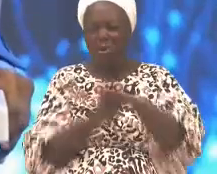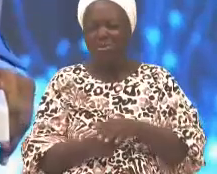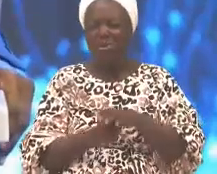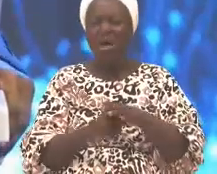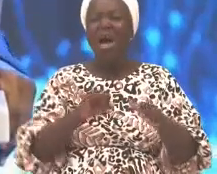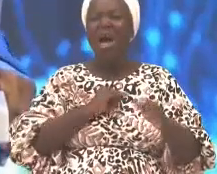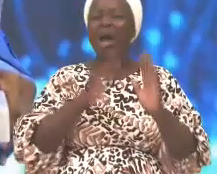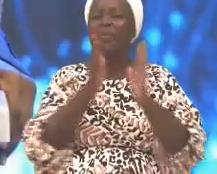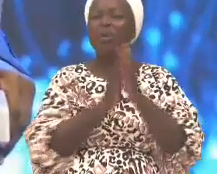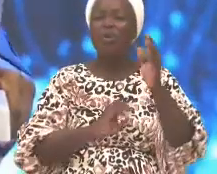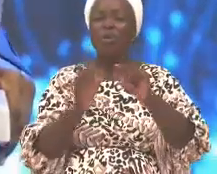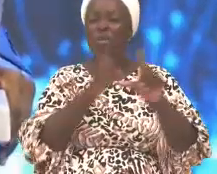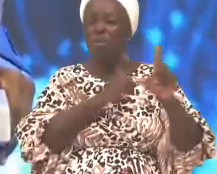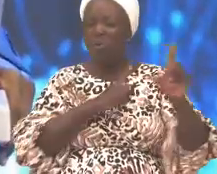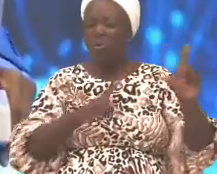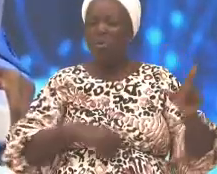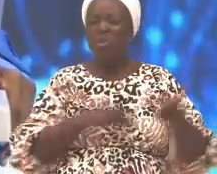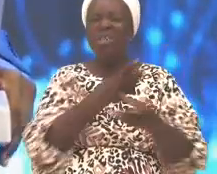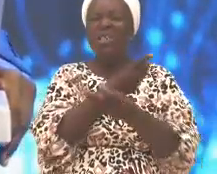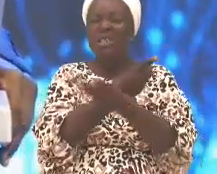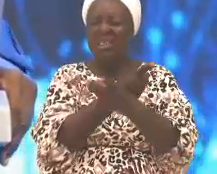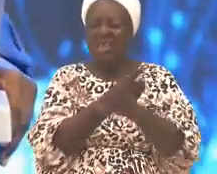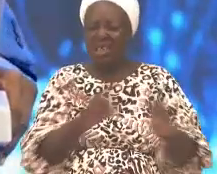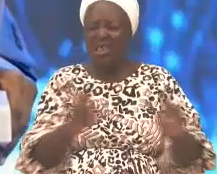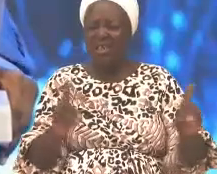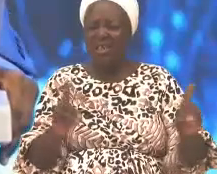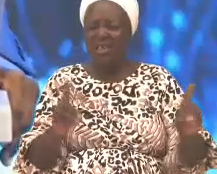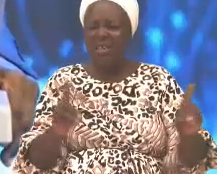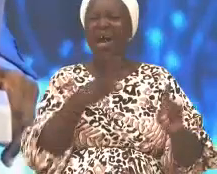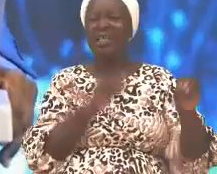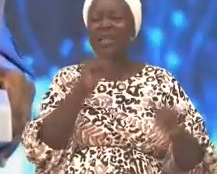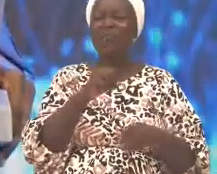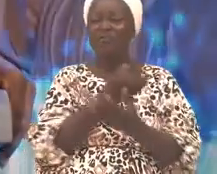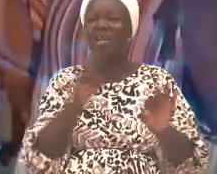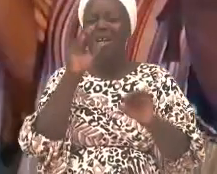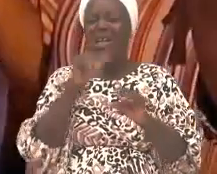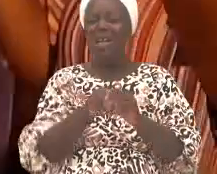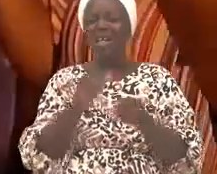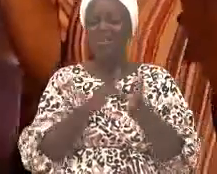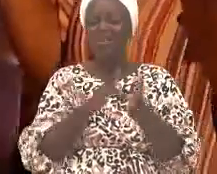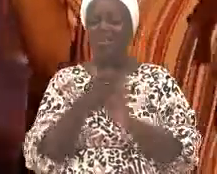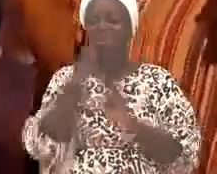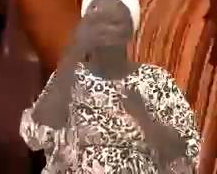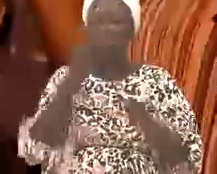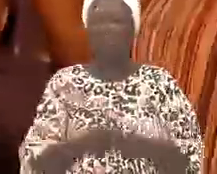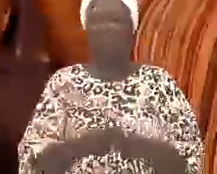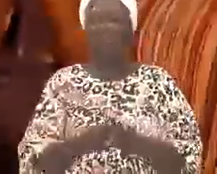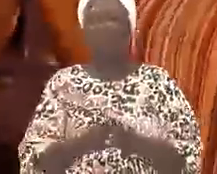Lord, deliver and set them free in Jesus' name.